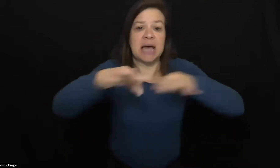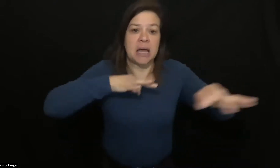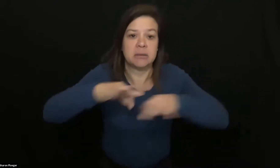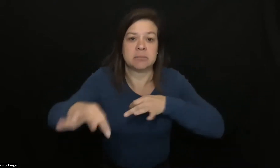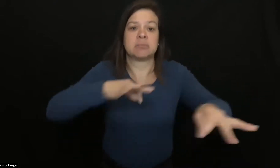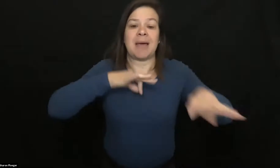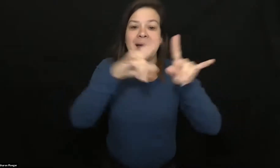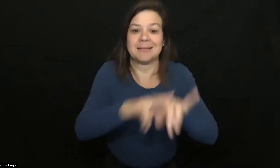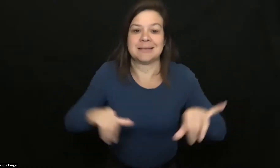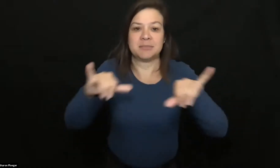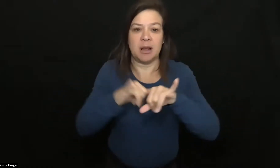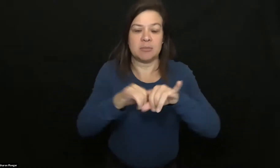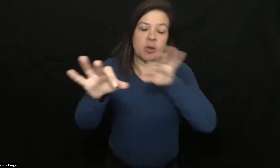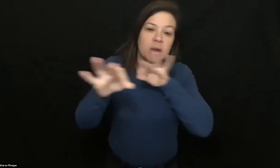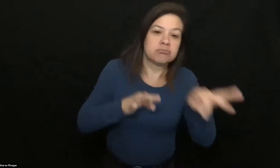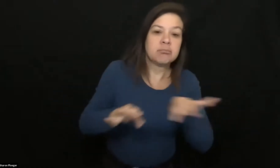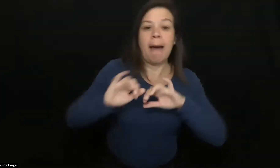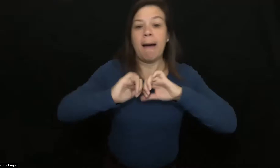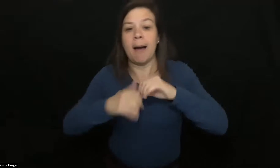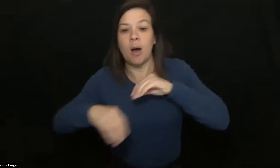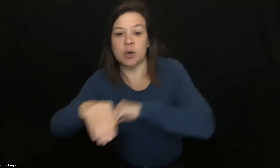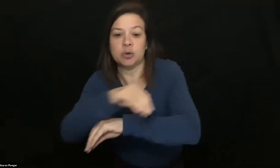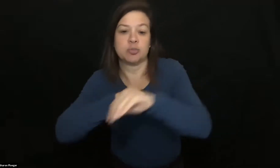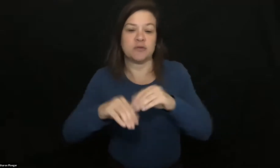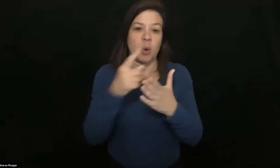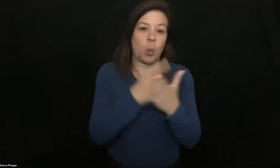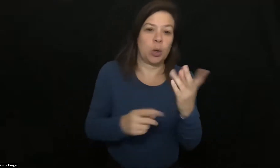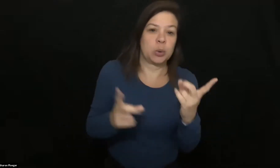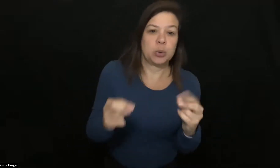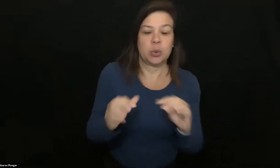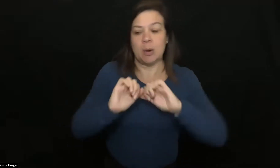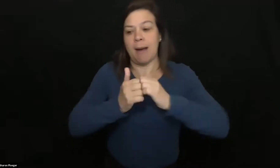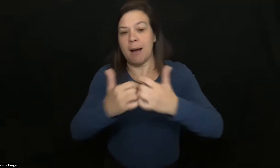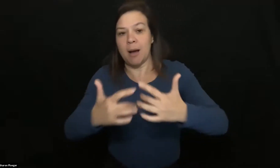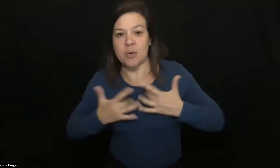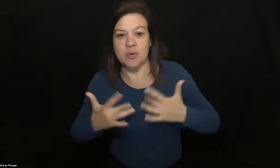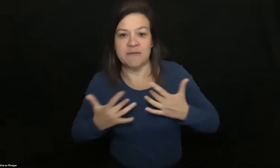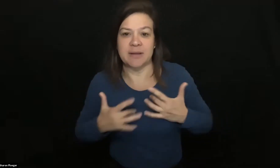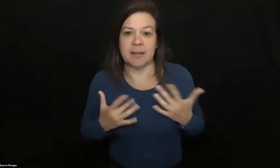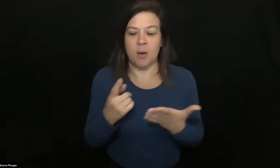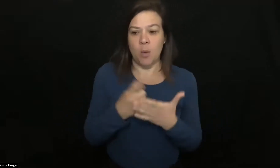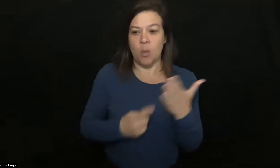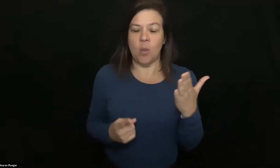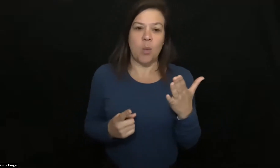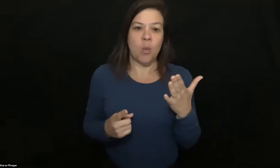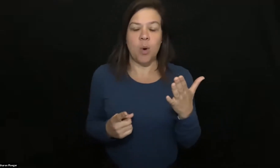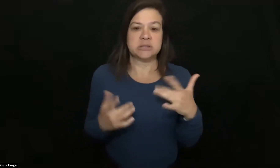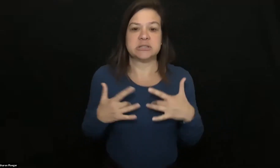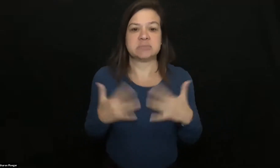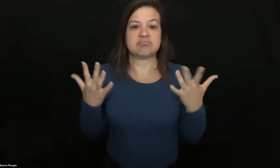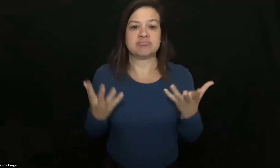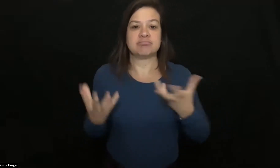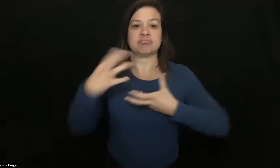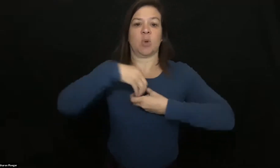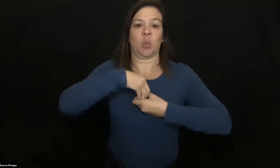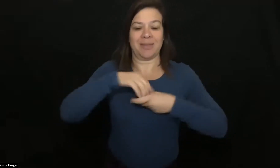talk about what it is, how you're moving, how you're feeling, what's happening within you